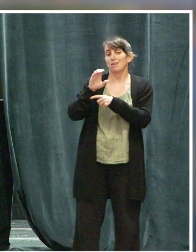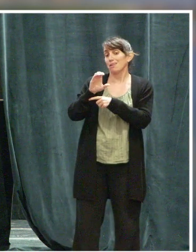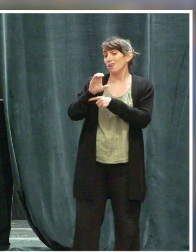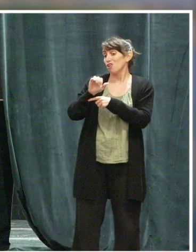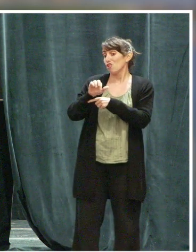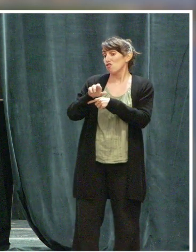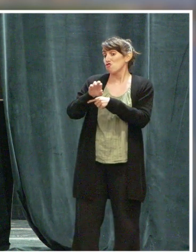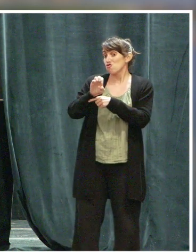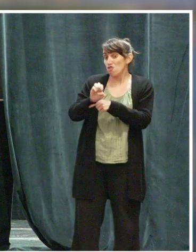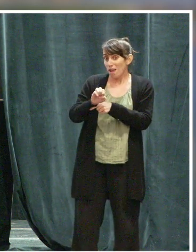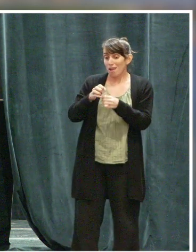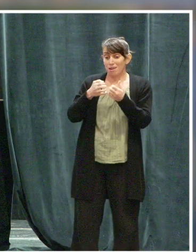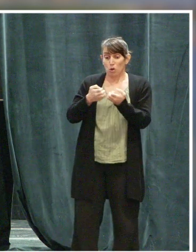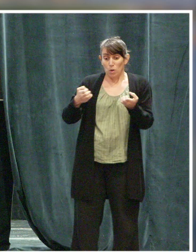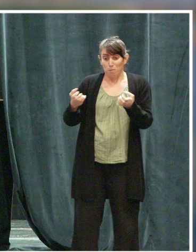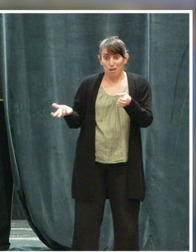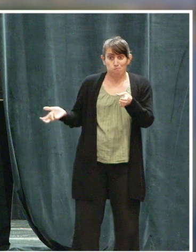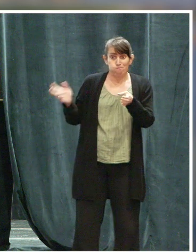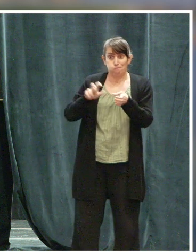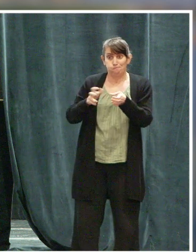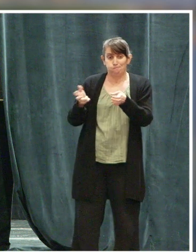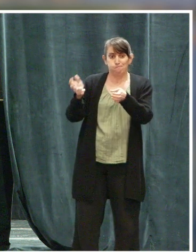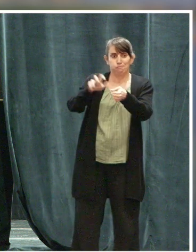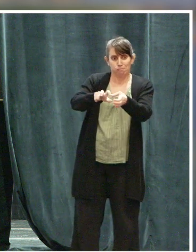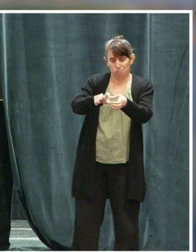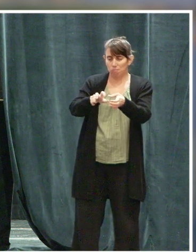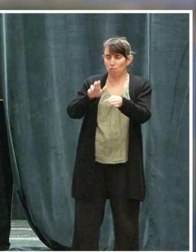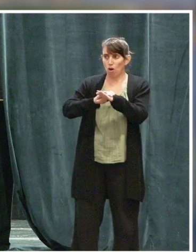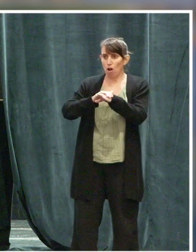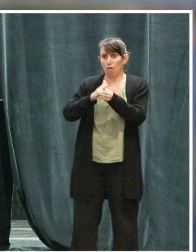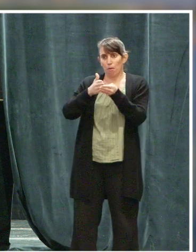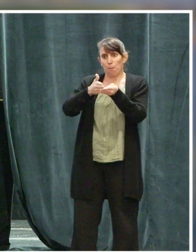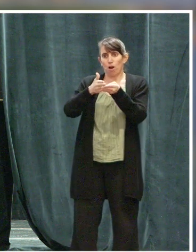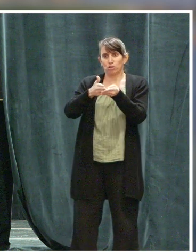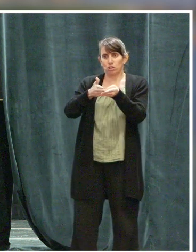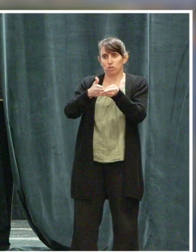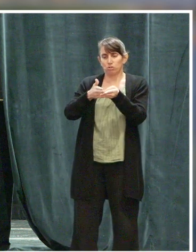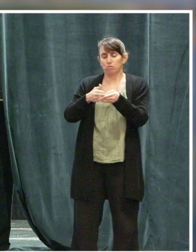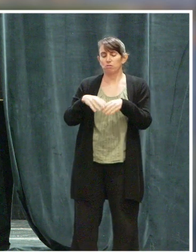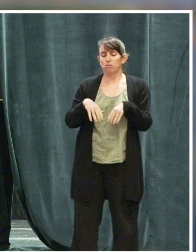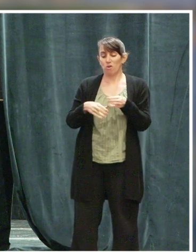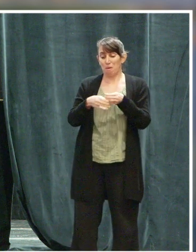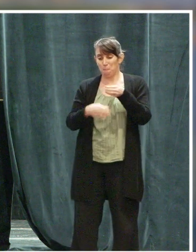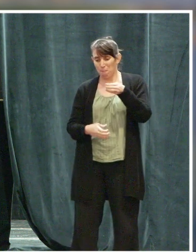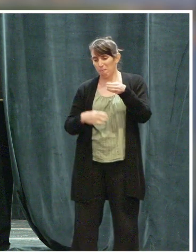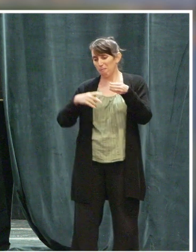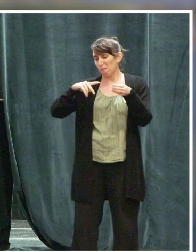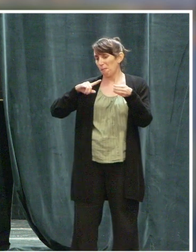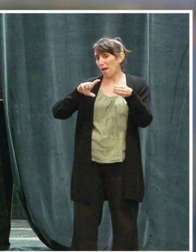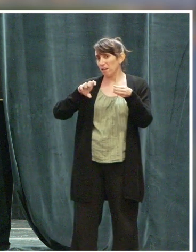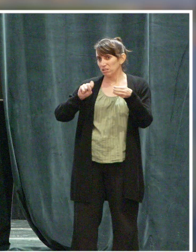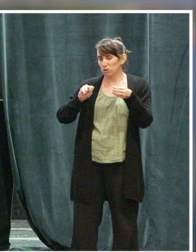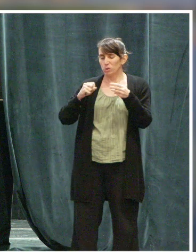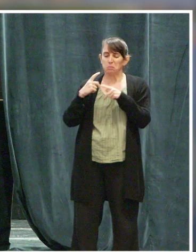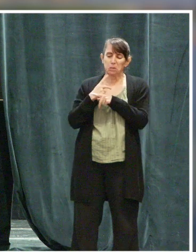around, or even drive the drill the piles. So we're going to evaluate that in those waterside